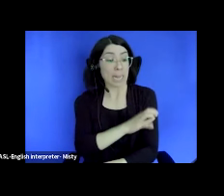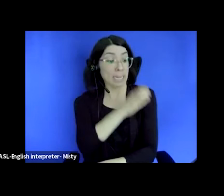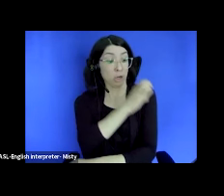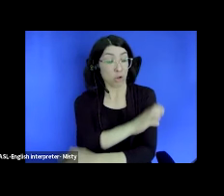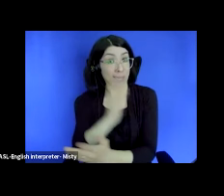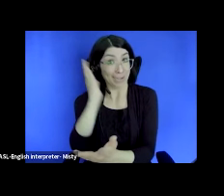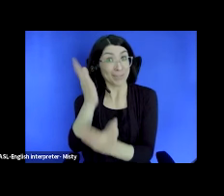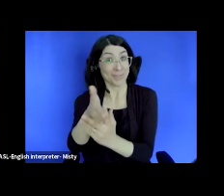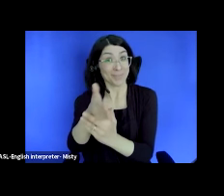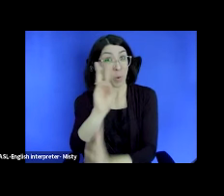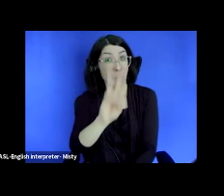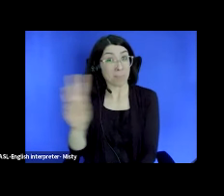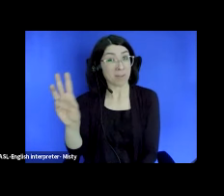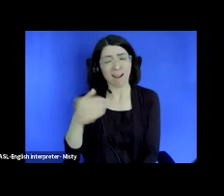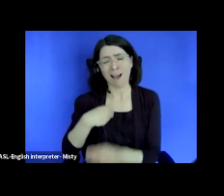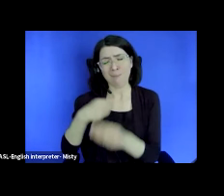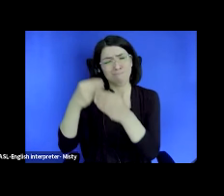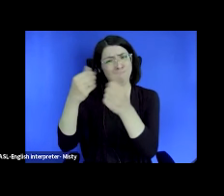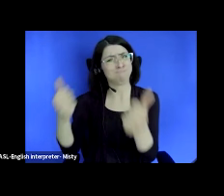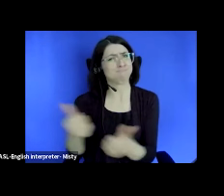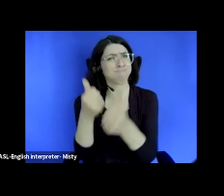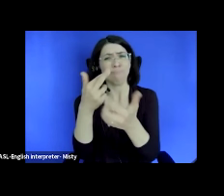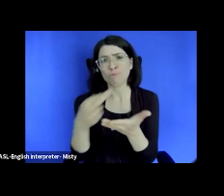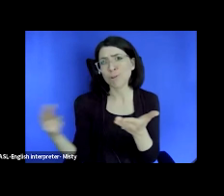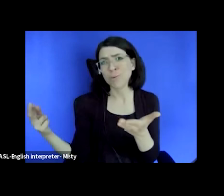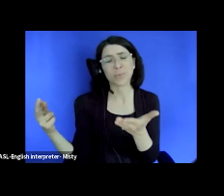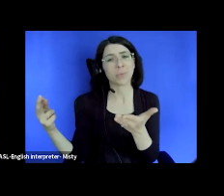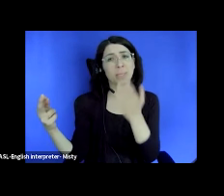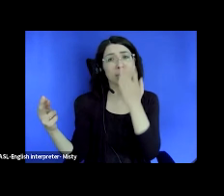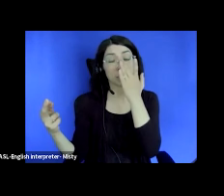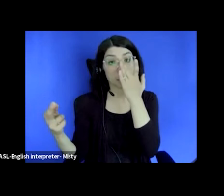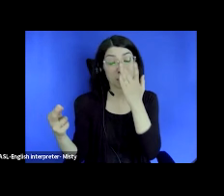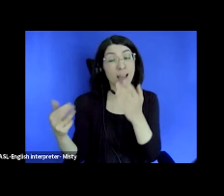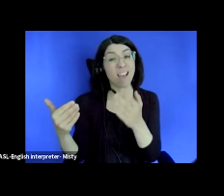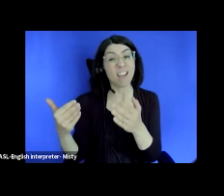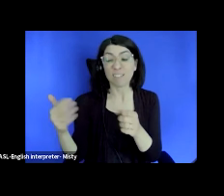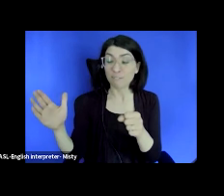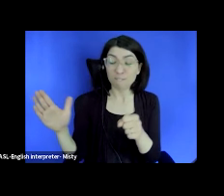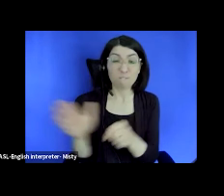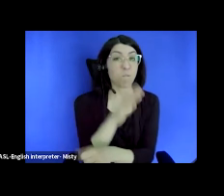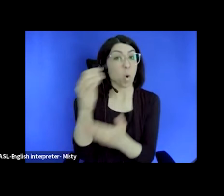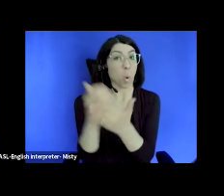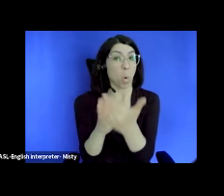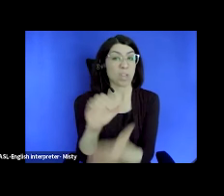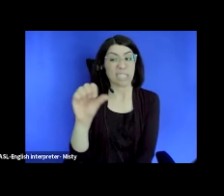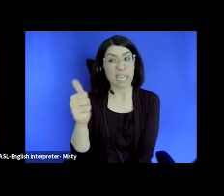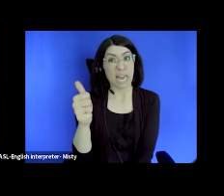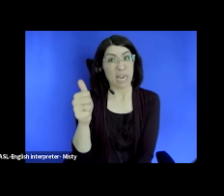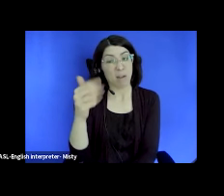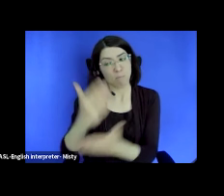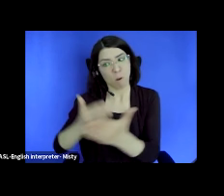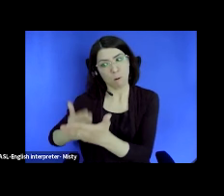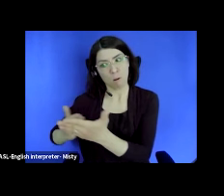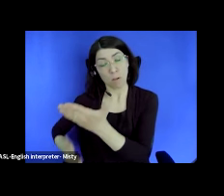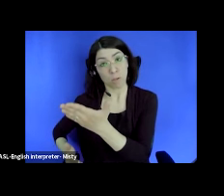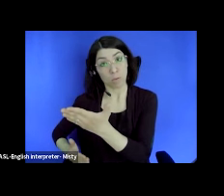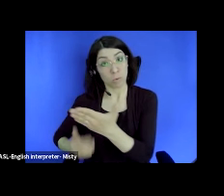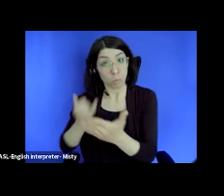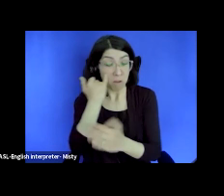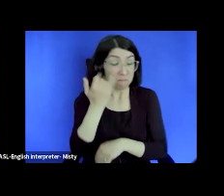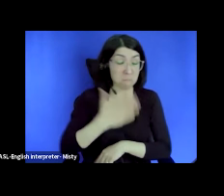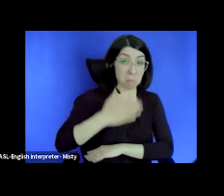lots and lots of resources, and there's the full 10 course module. So if you find this class very fulfilling, I encourage you to